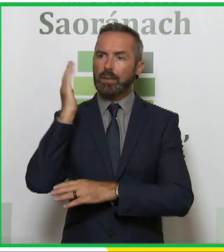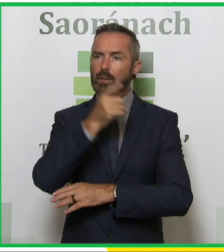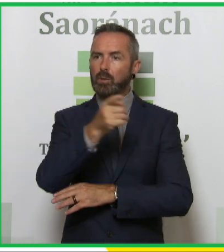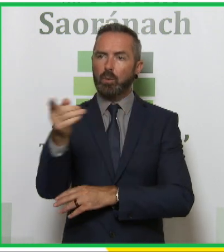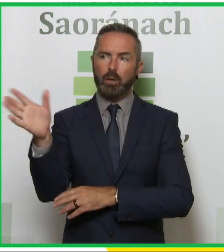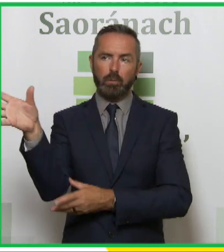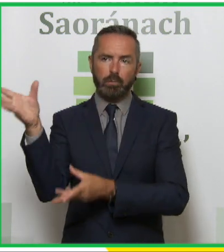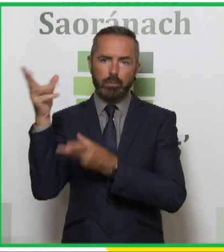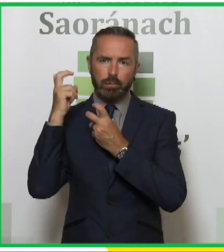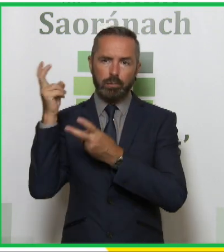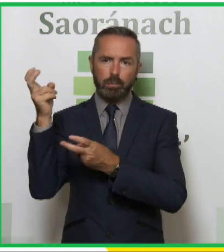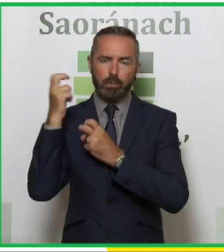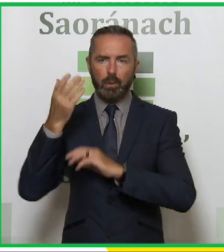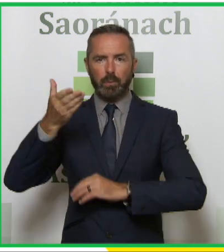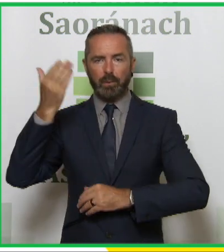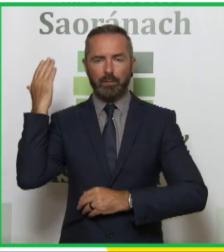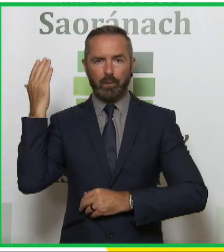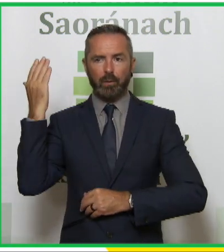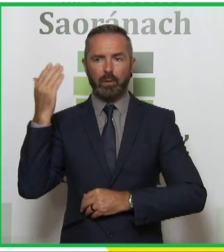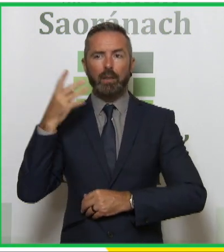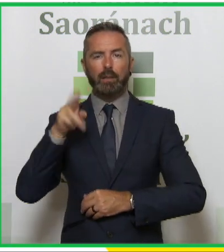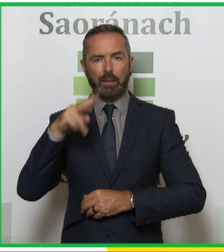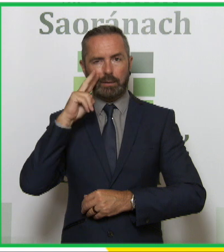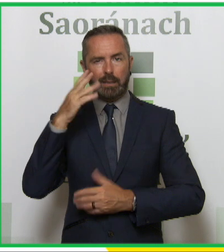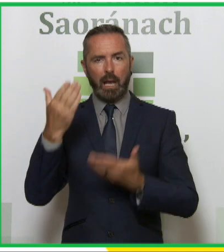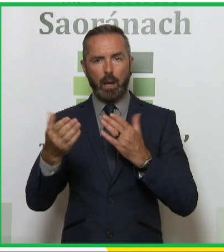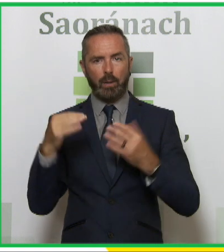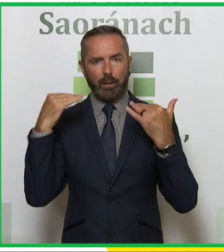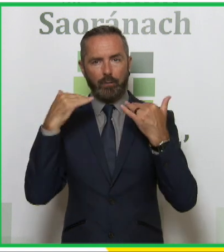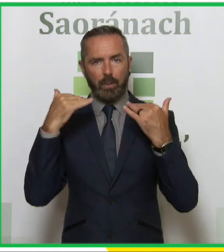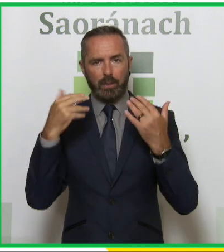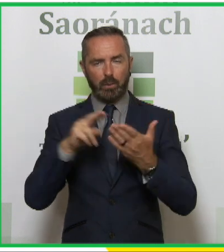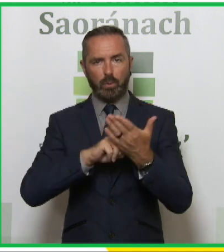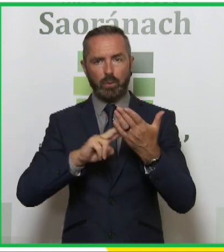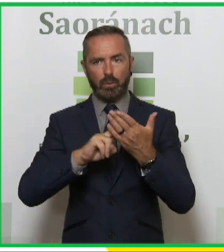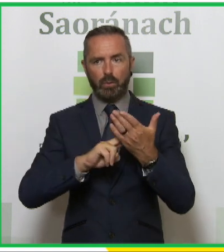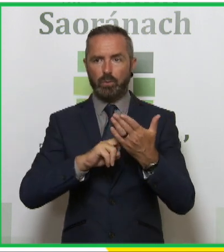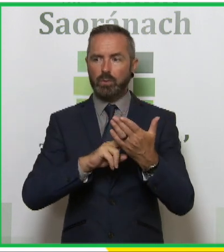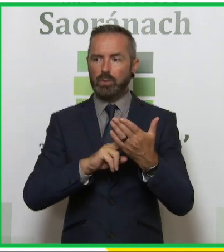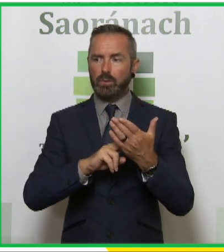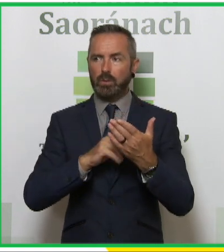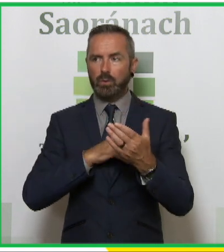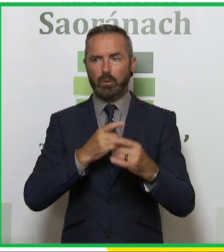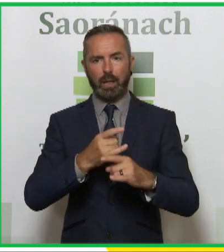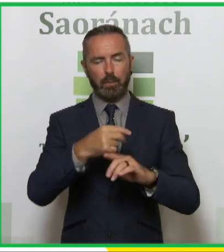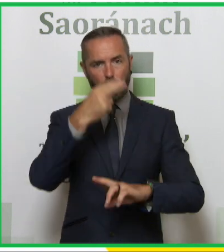earlier meetings, so you can see how this information is used to understand the